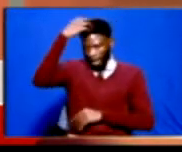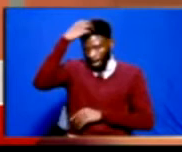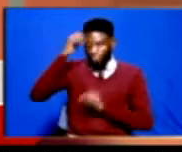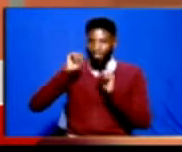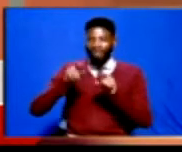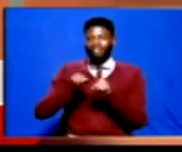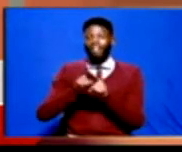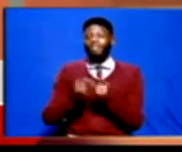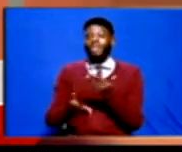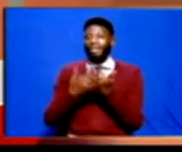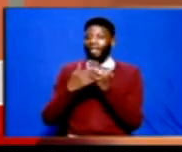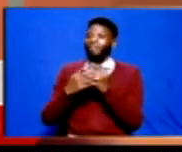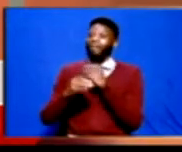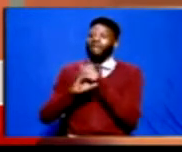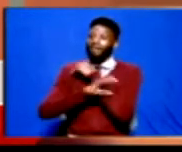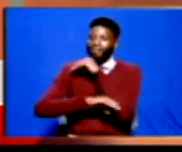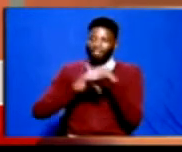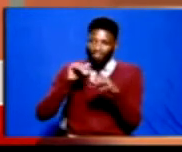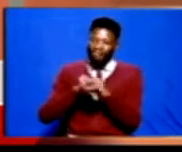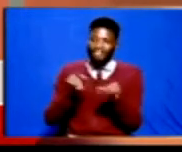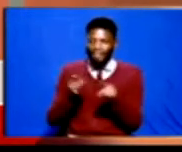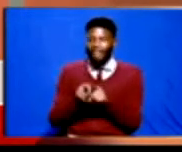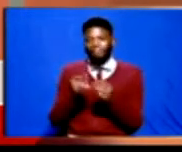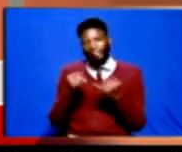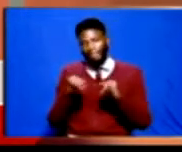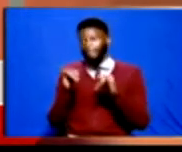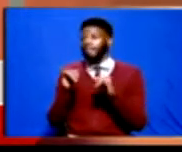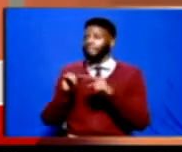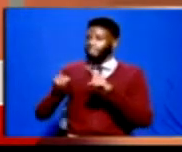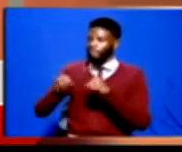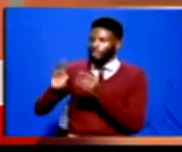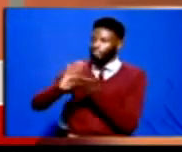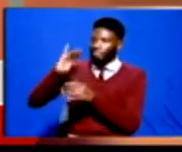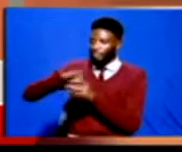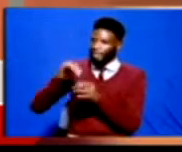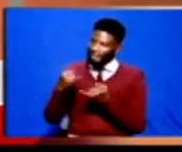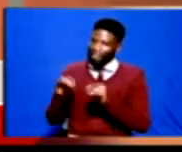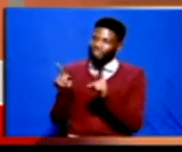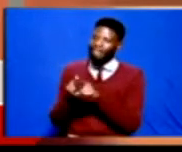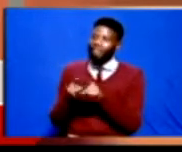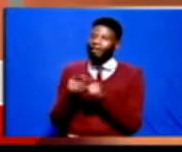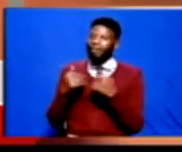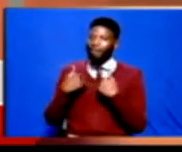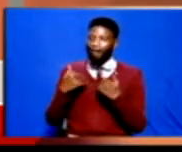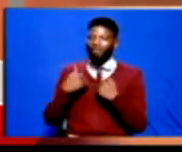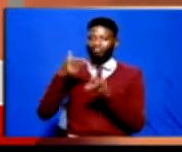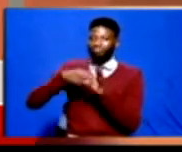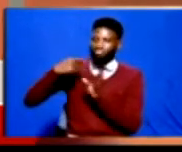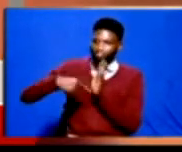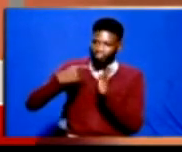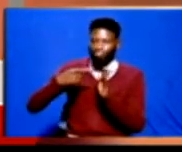country. There have been also interest by a number of investors to try and set up refinery points across the country, so